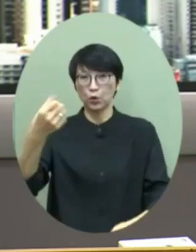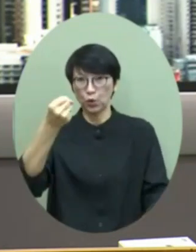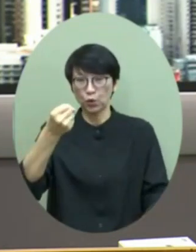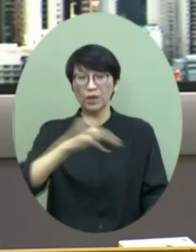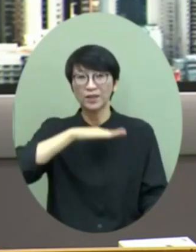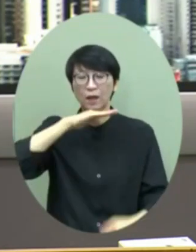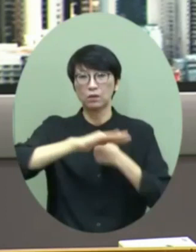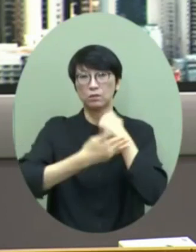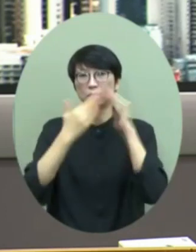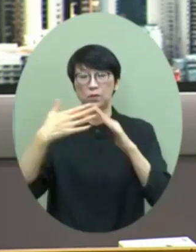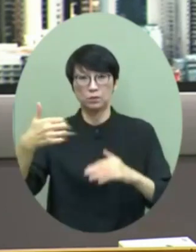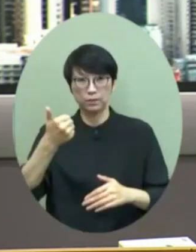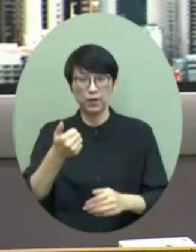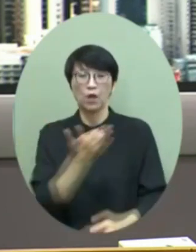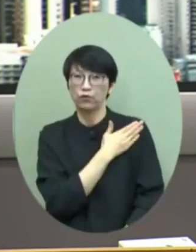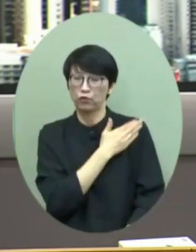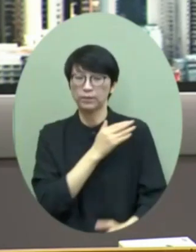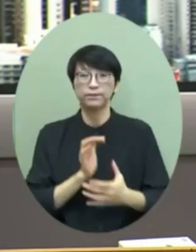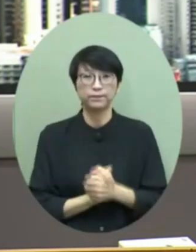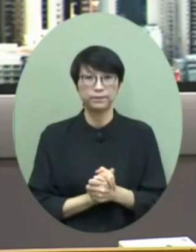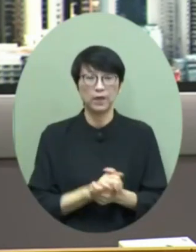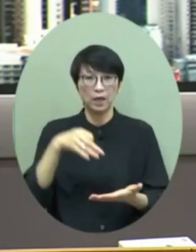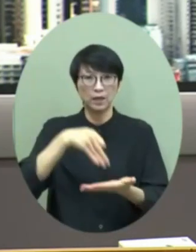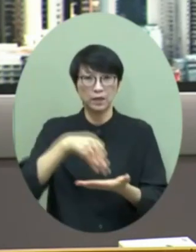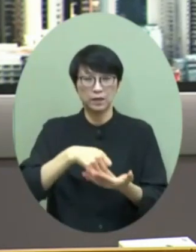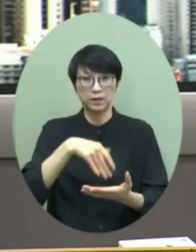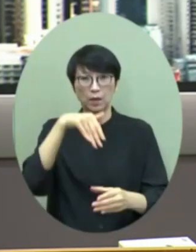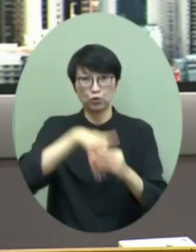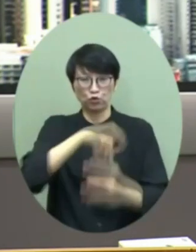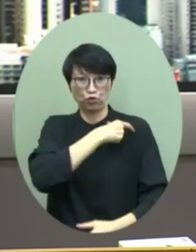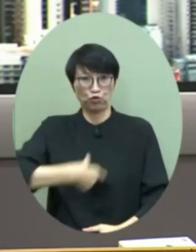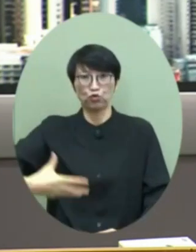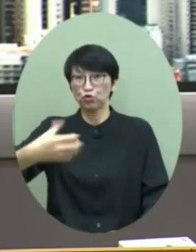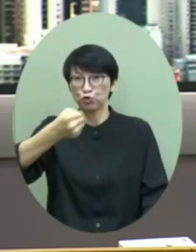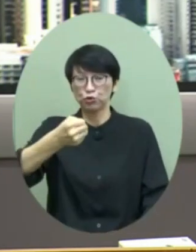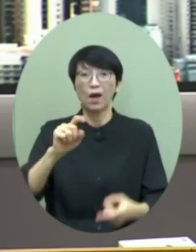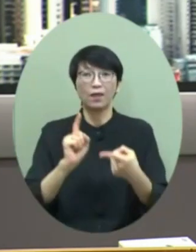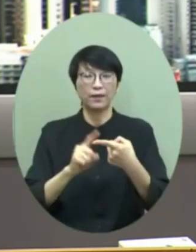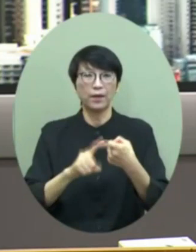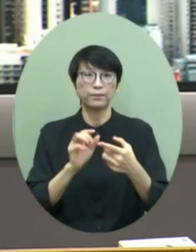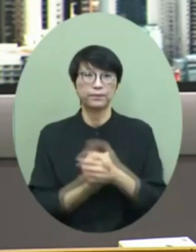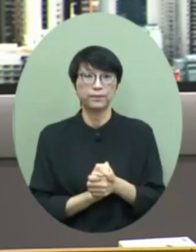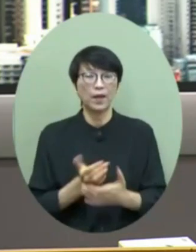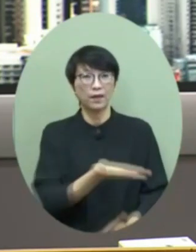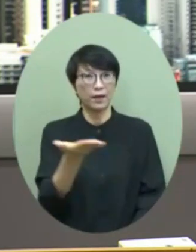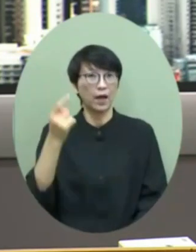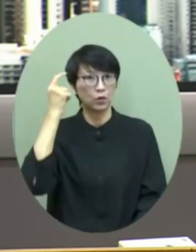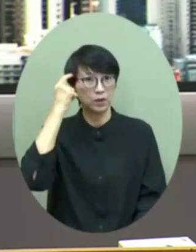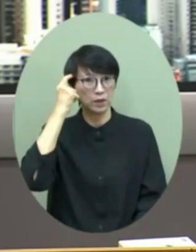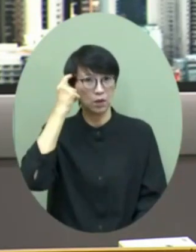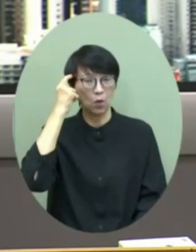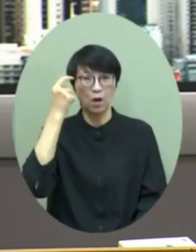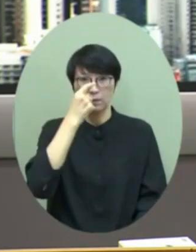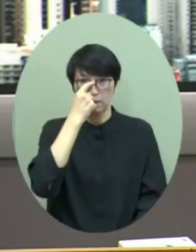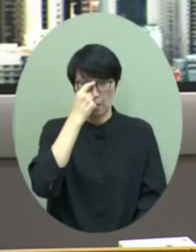the staff of Office for Safeguarding National Security of the CPG, the SJ will supplement